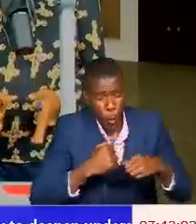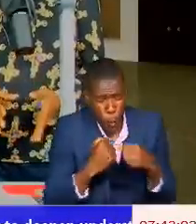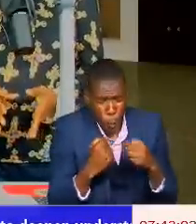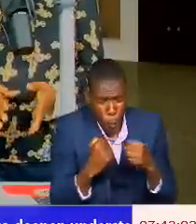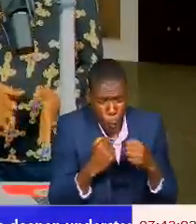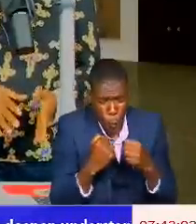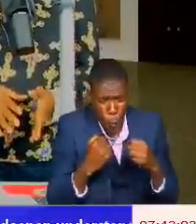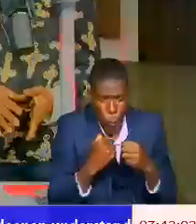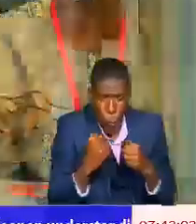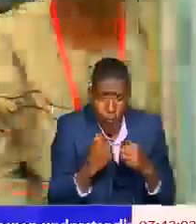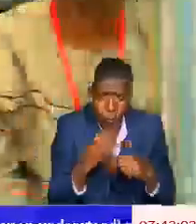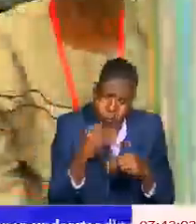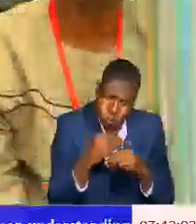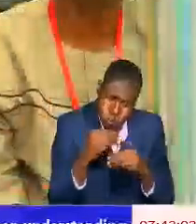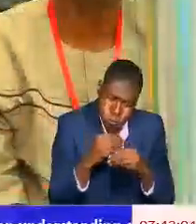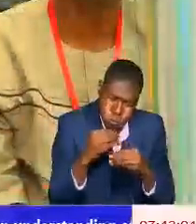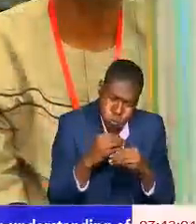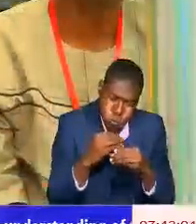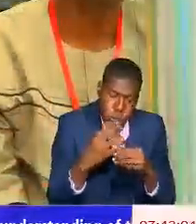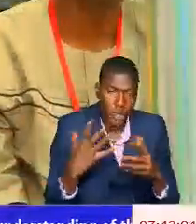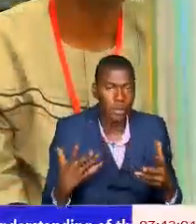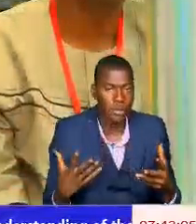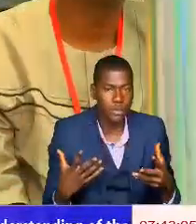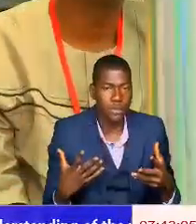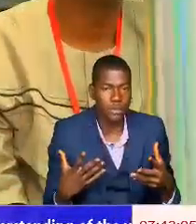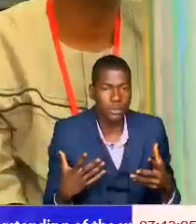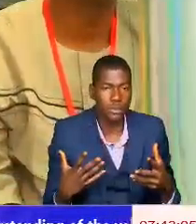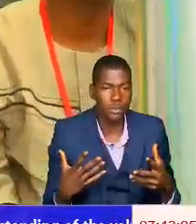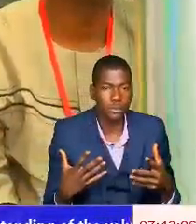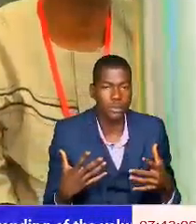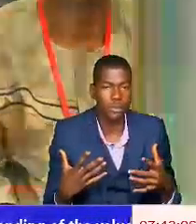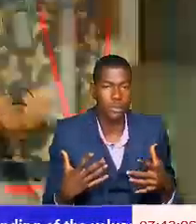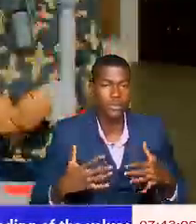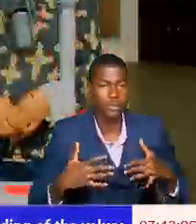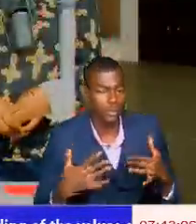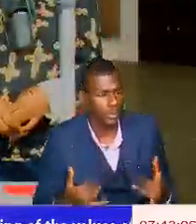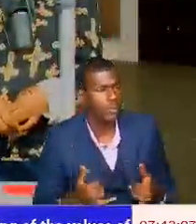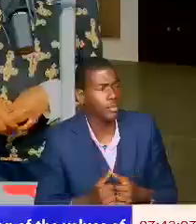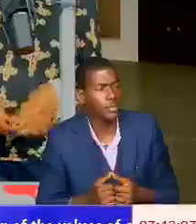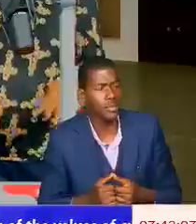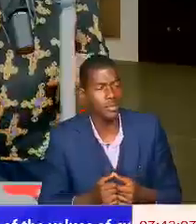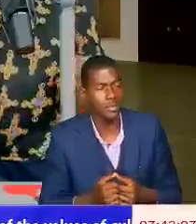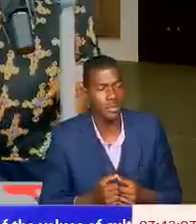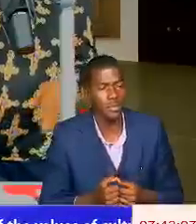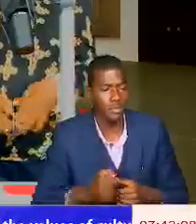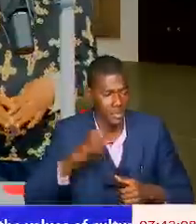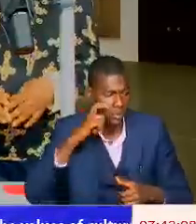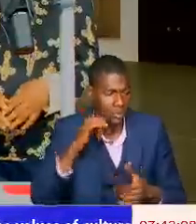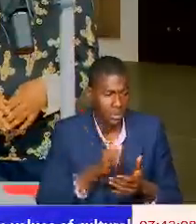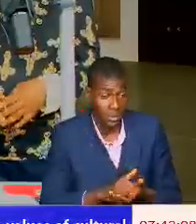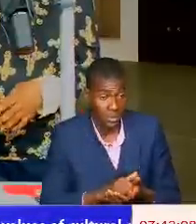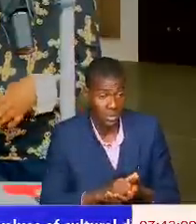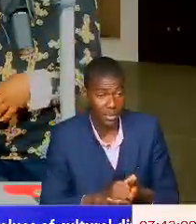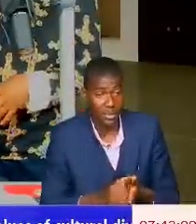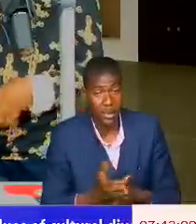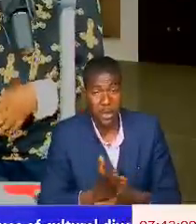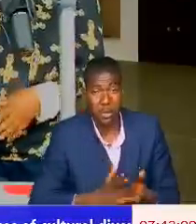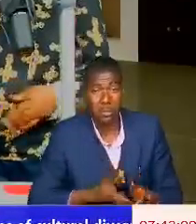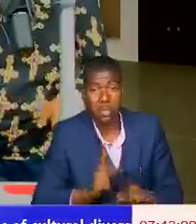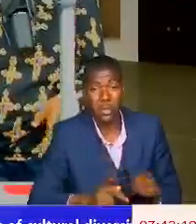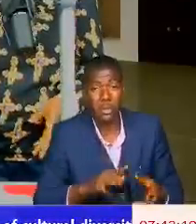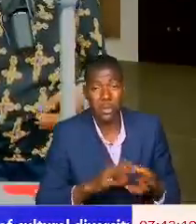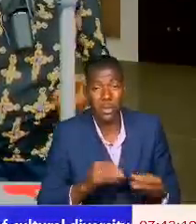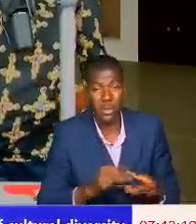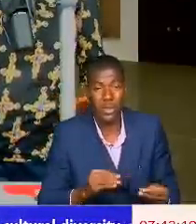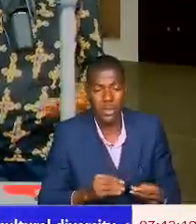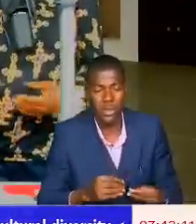like 0 degrees. Then they minus. We say inside the freezer, they come inside freezer again. And now so some people say their blood they block for road if